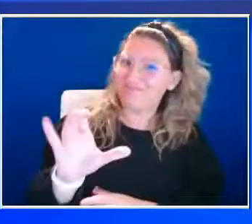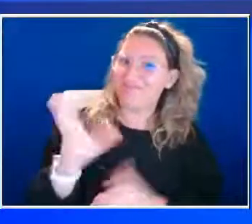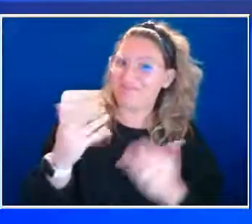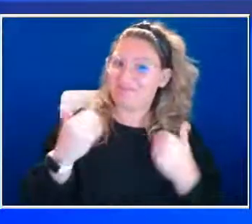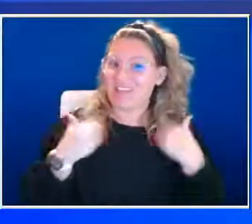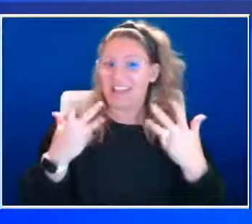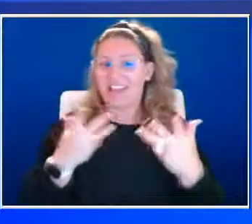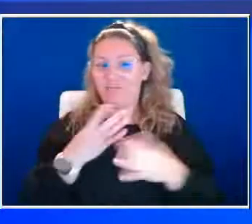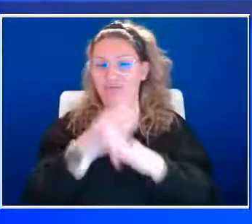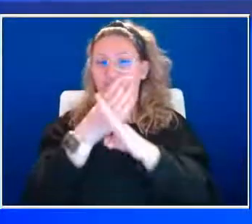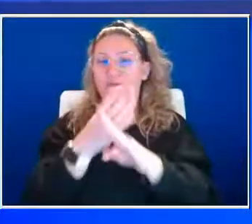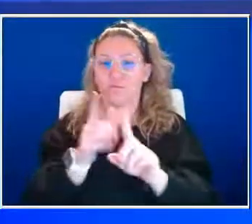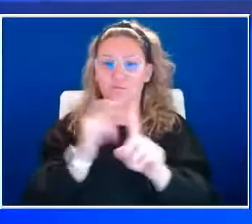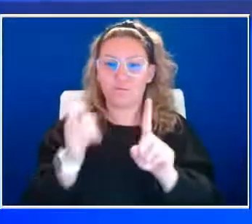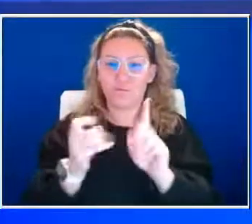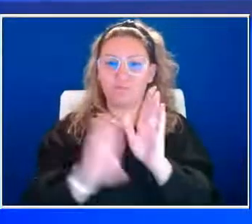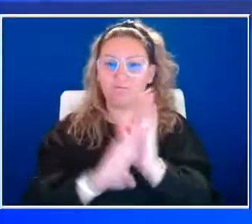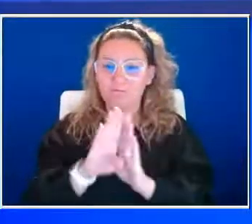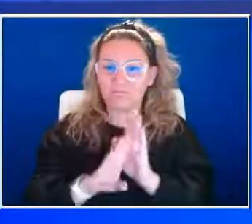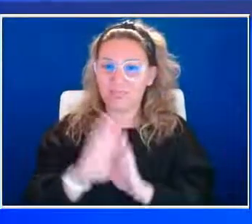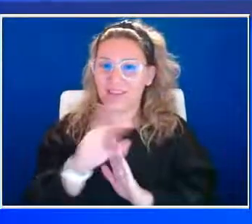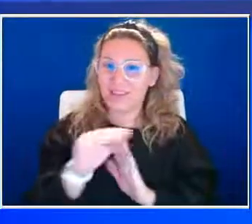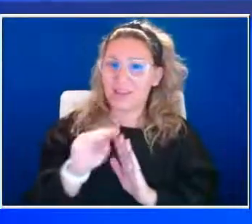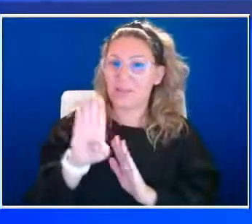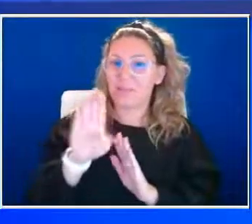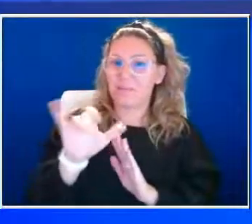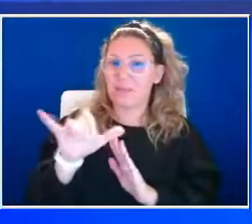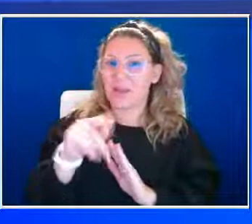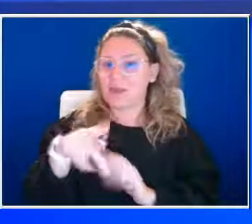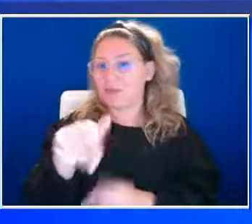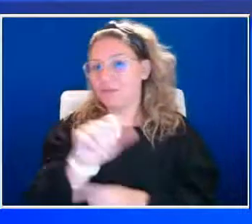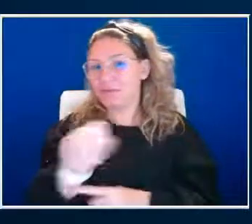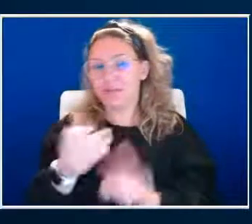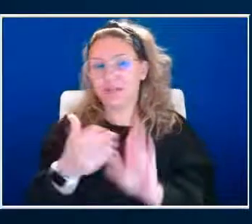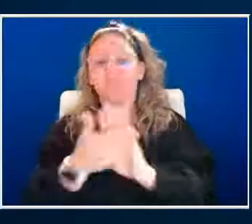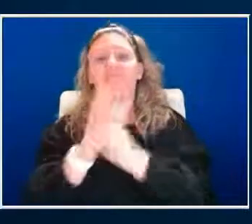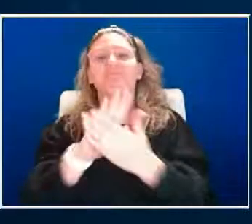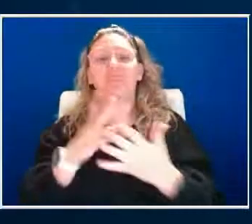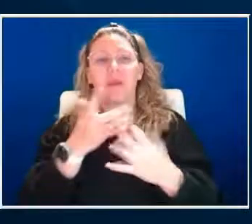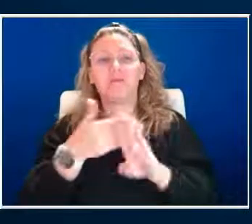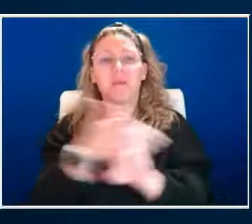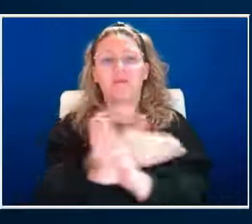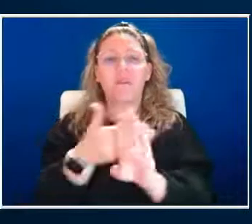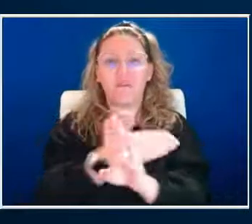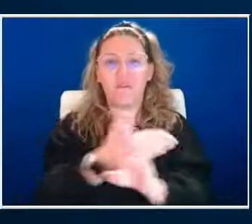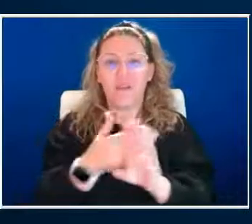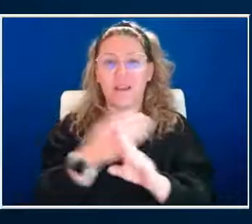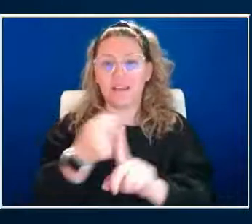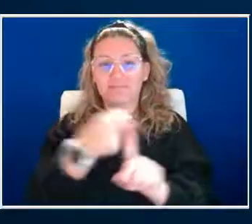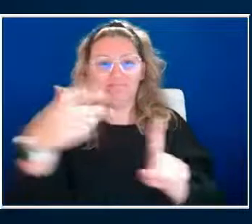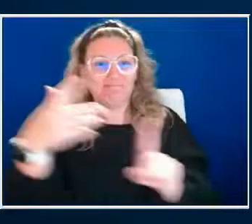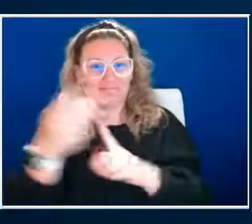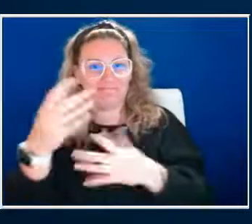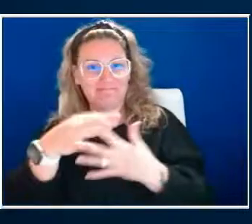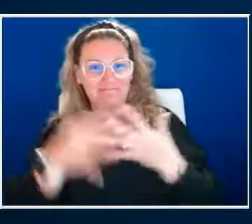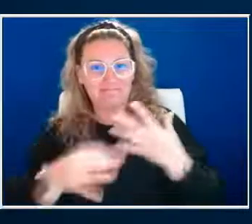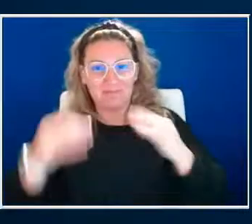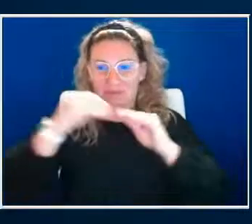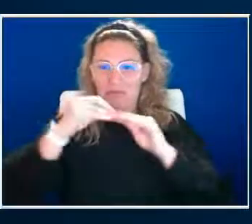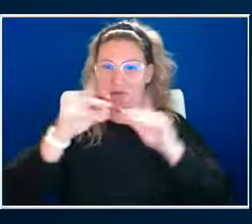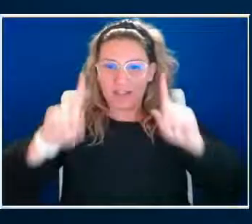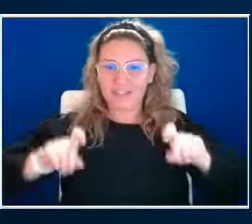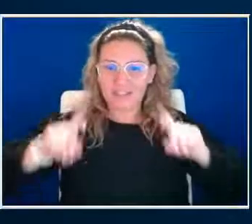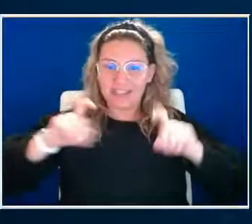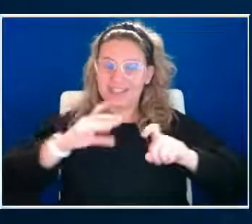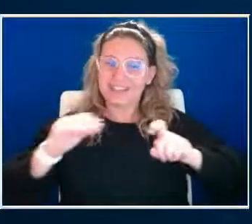from getting lymphedema by doing the bypass before the lymphedema develops. Goes back to expanding those options. The more you can get tested and